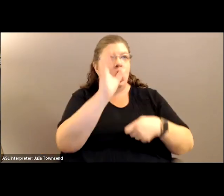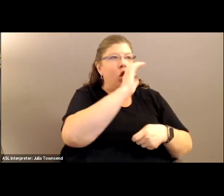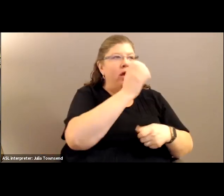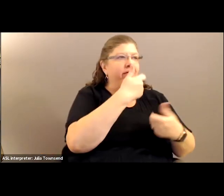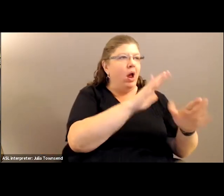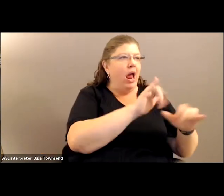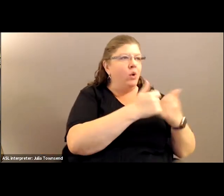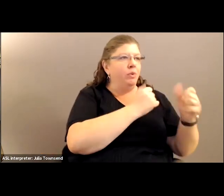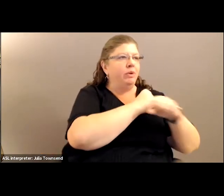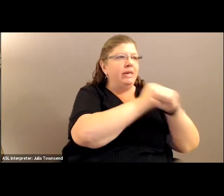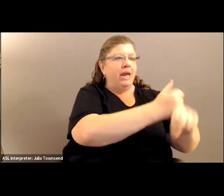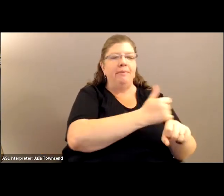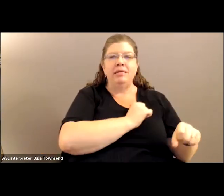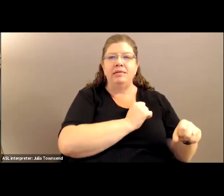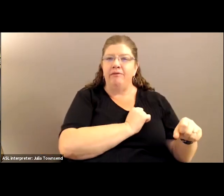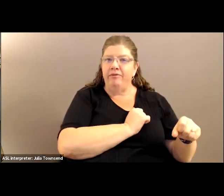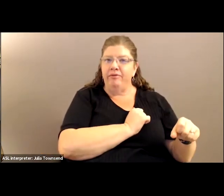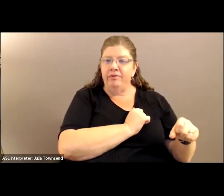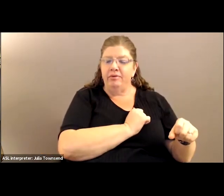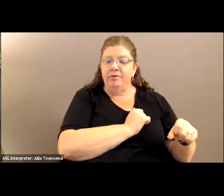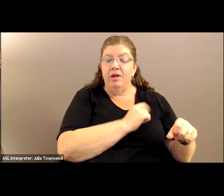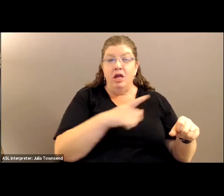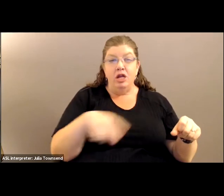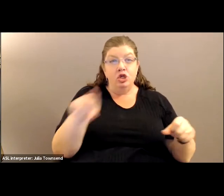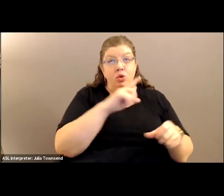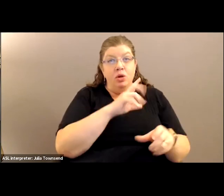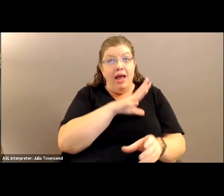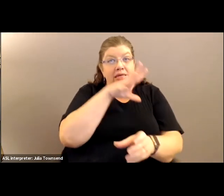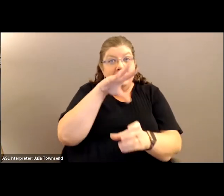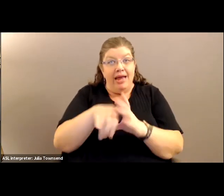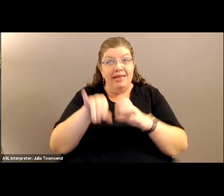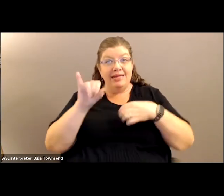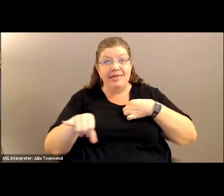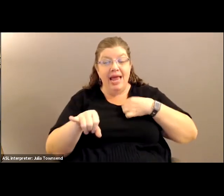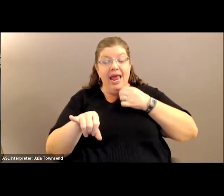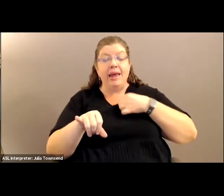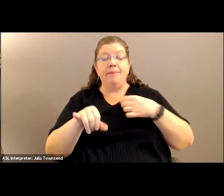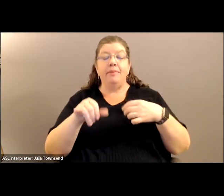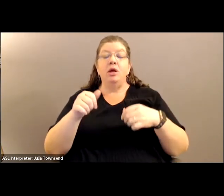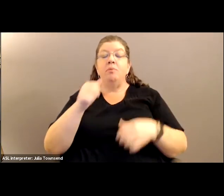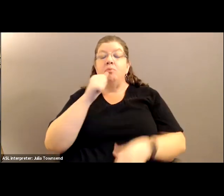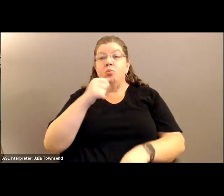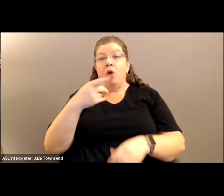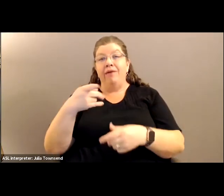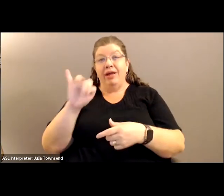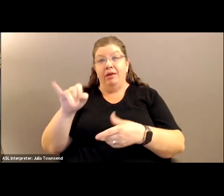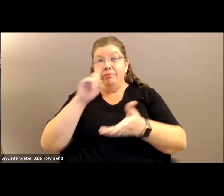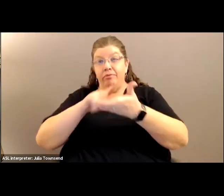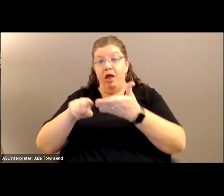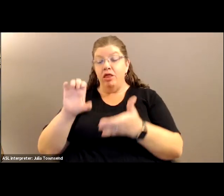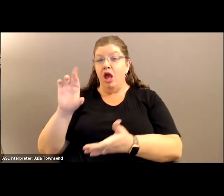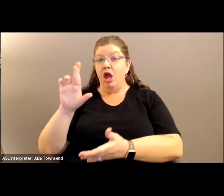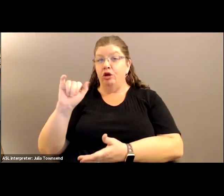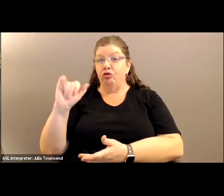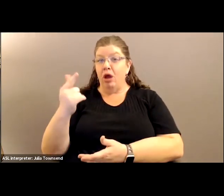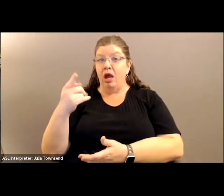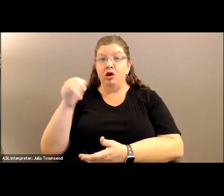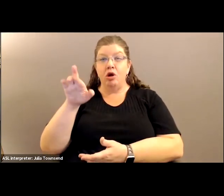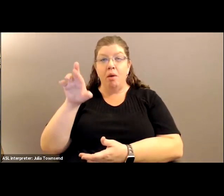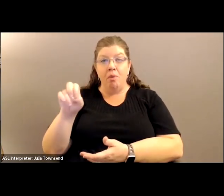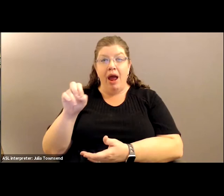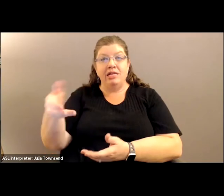this did you guys engage in the same private investigator that craig price hired on your